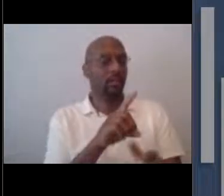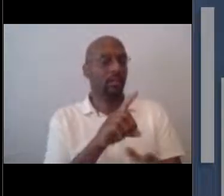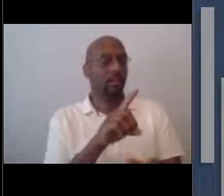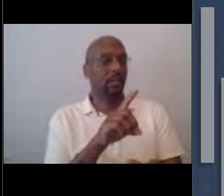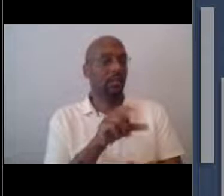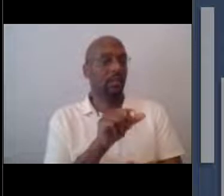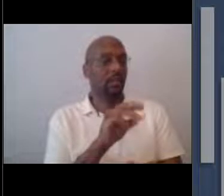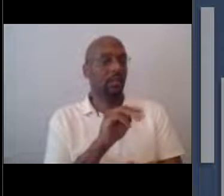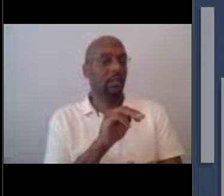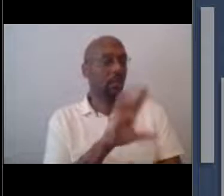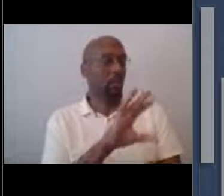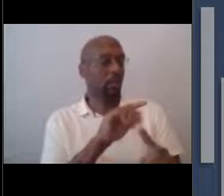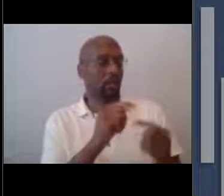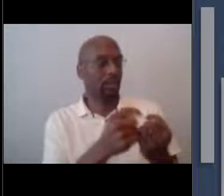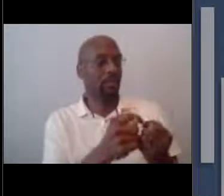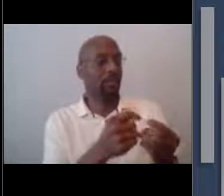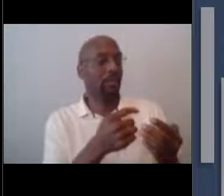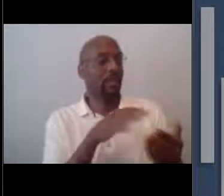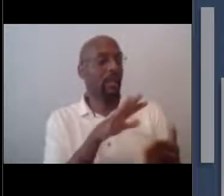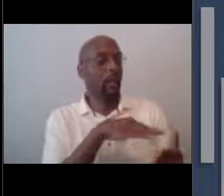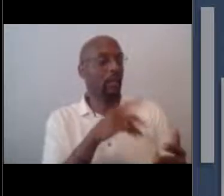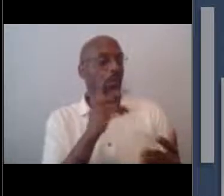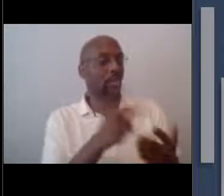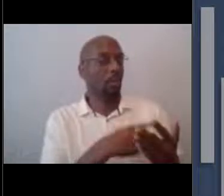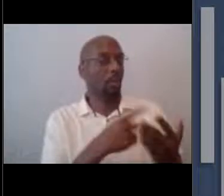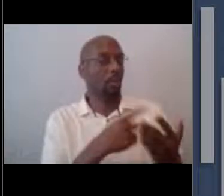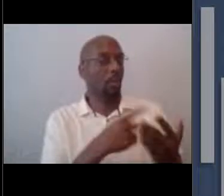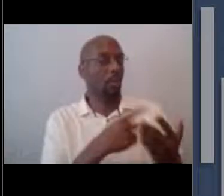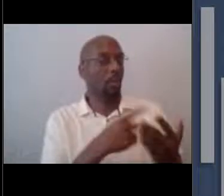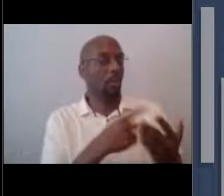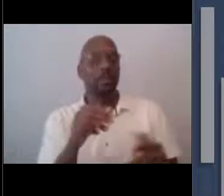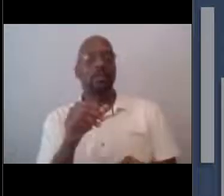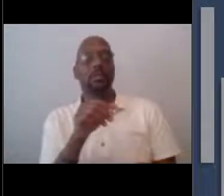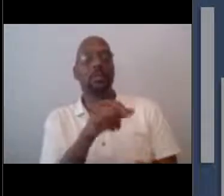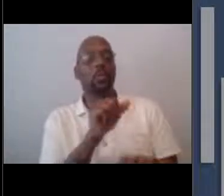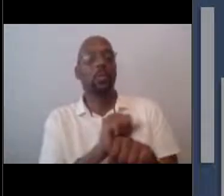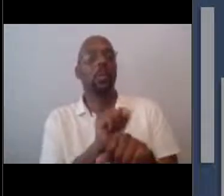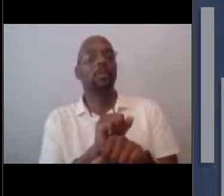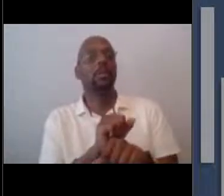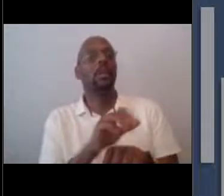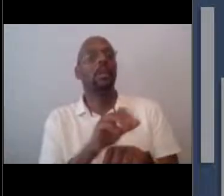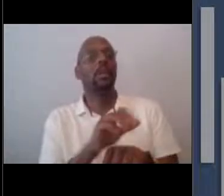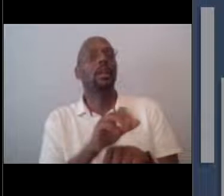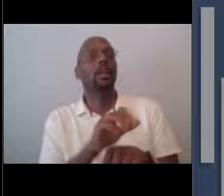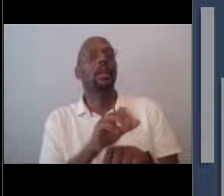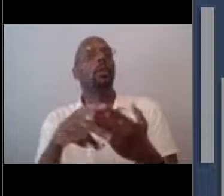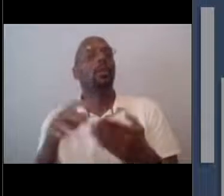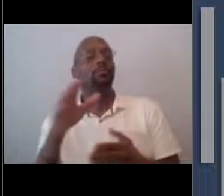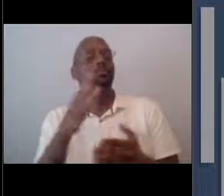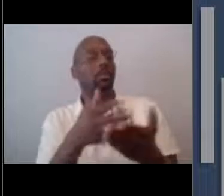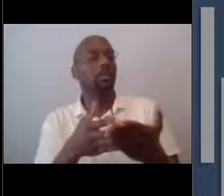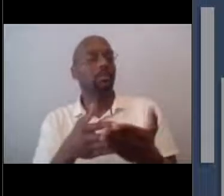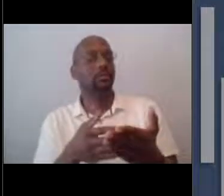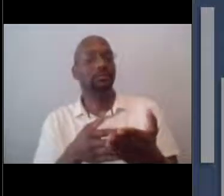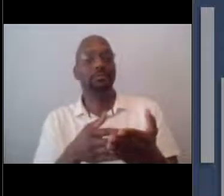local programs. Fardad works on the state side, D-Lam works on the local program side, and they were able to find projects